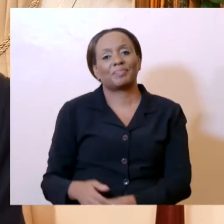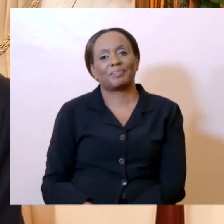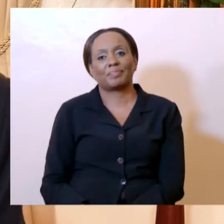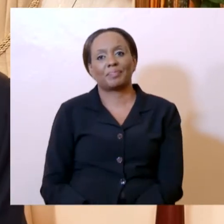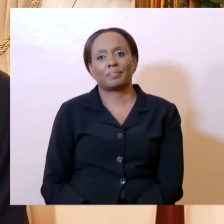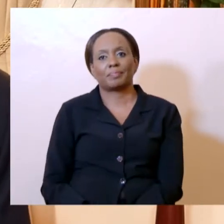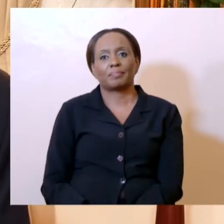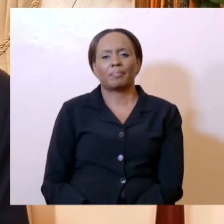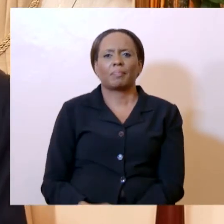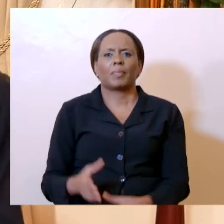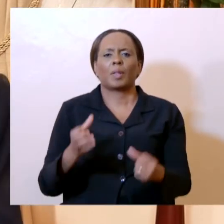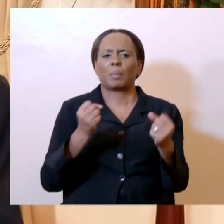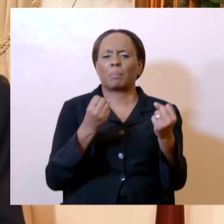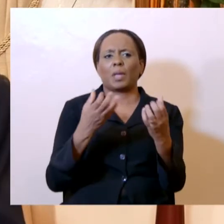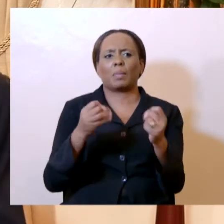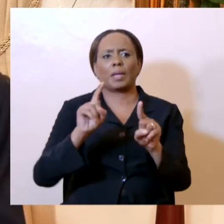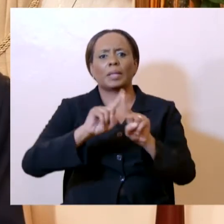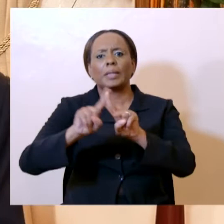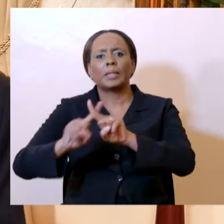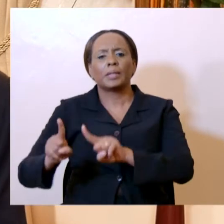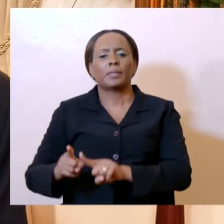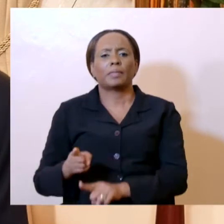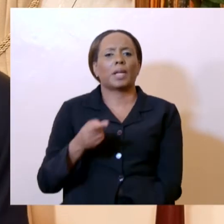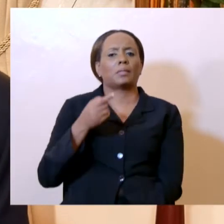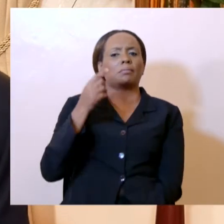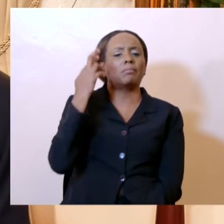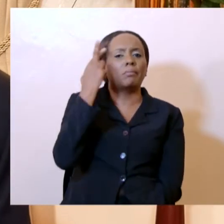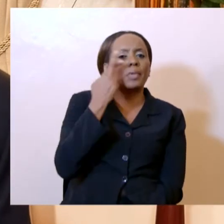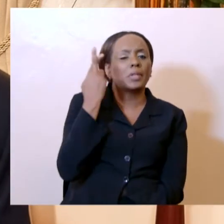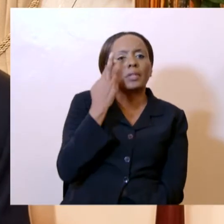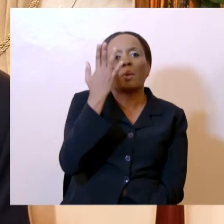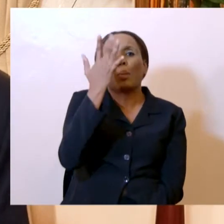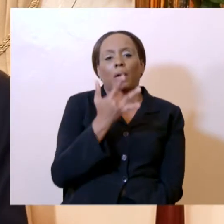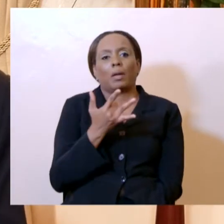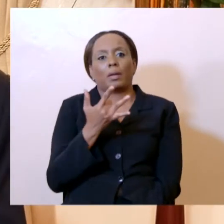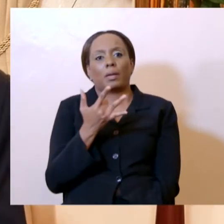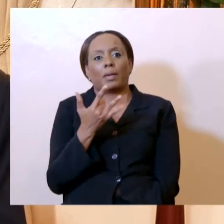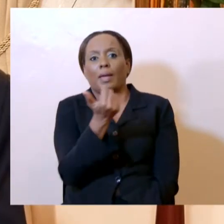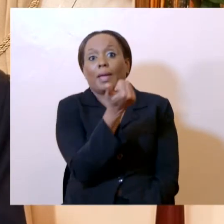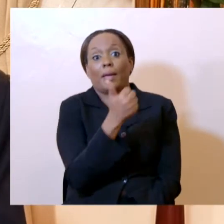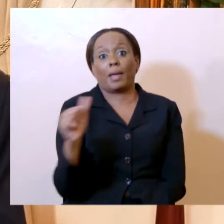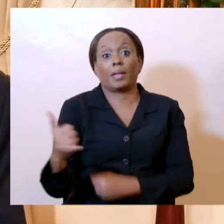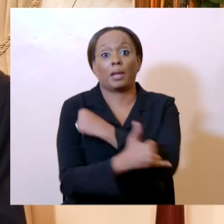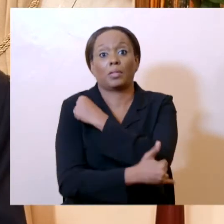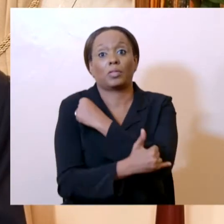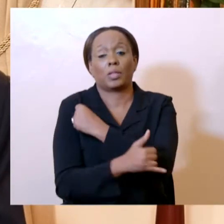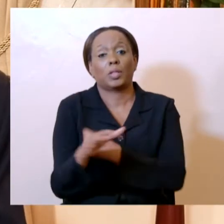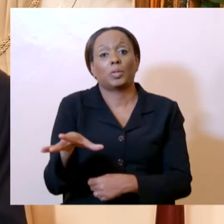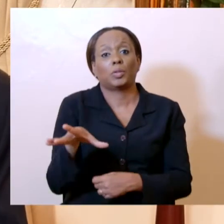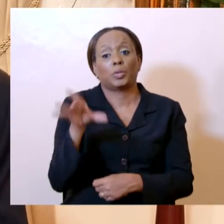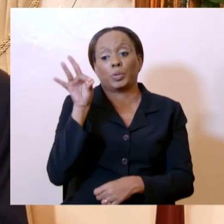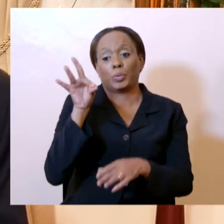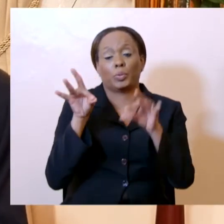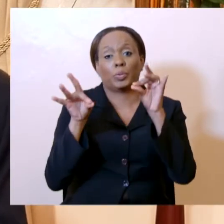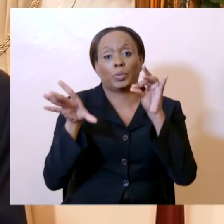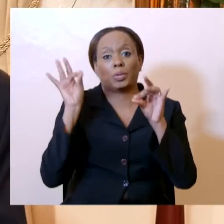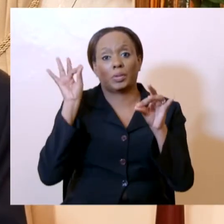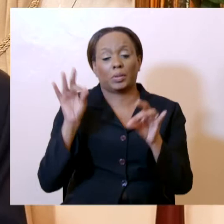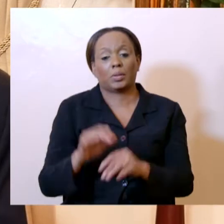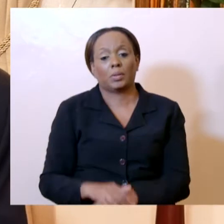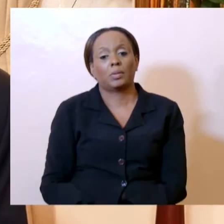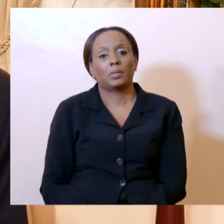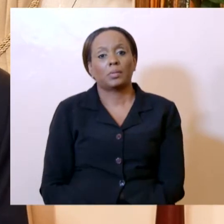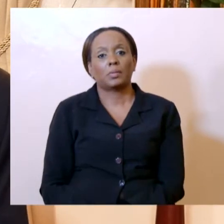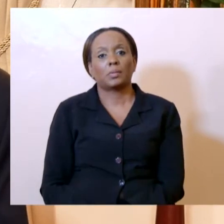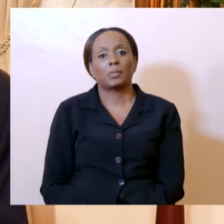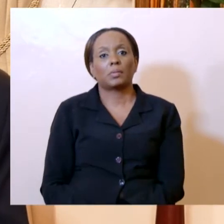many considerations in a country choosing a particular vaccine. There is also a global rush to